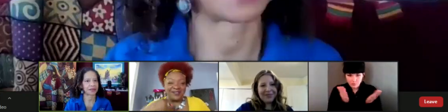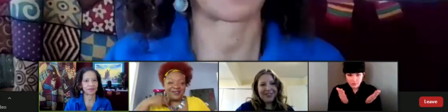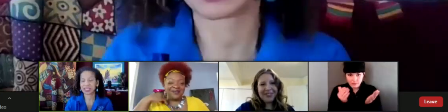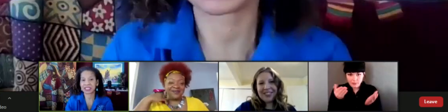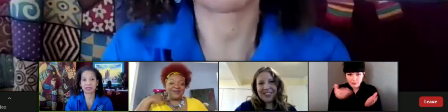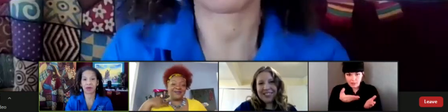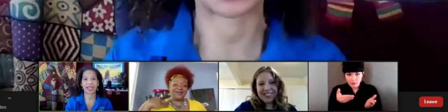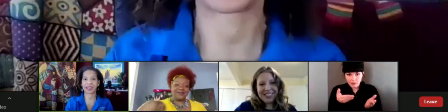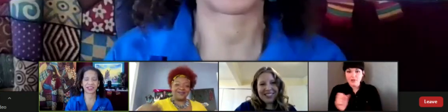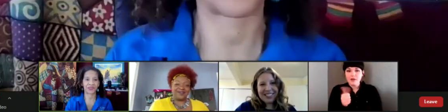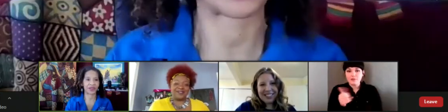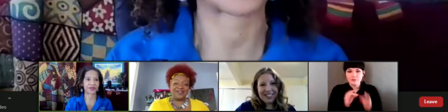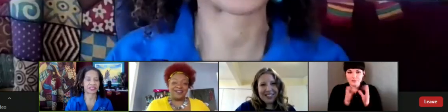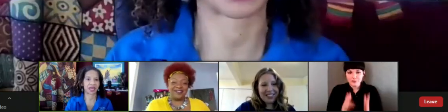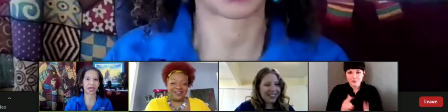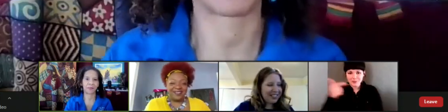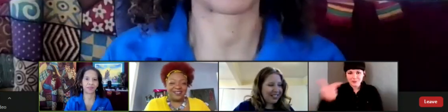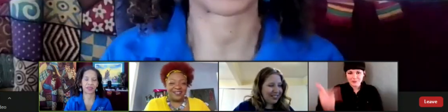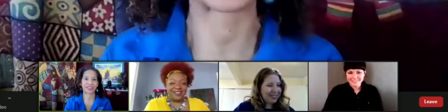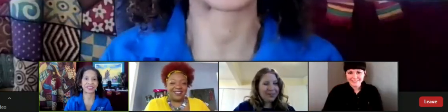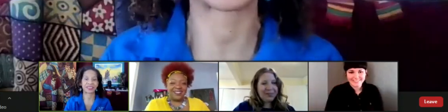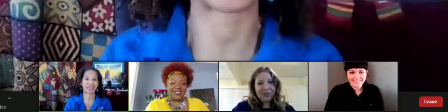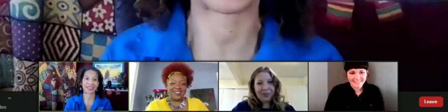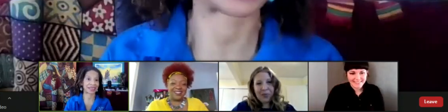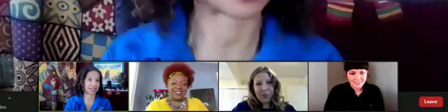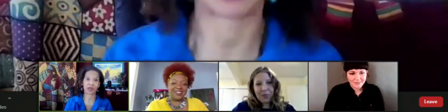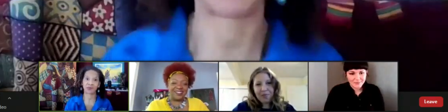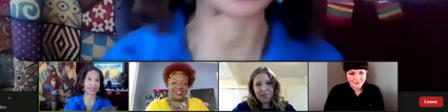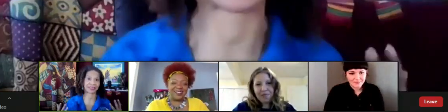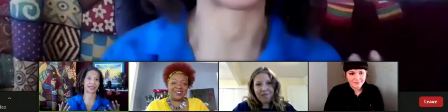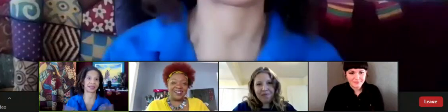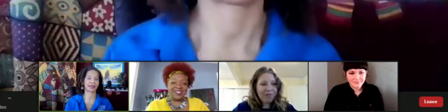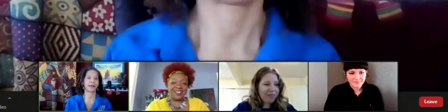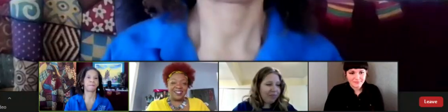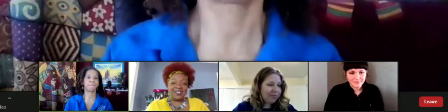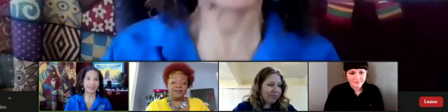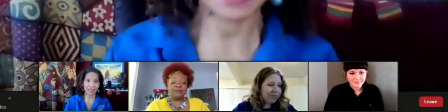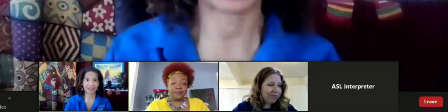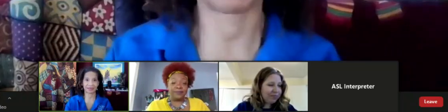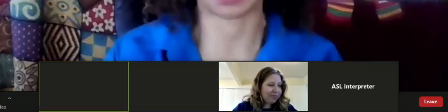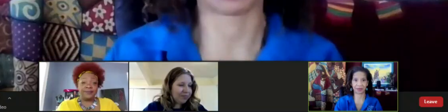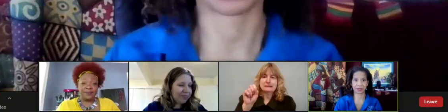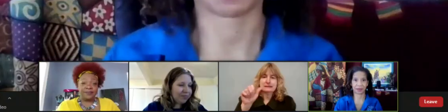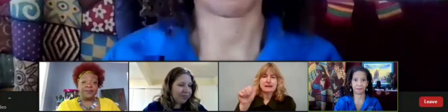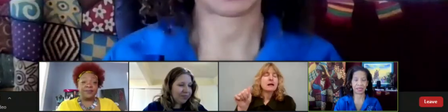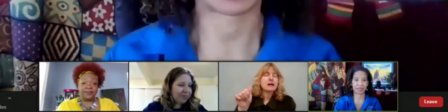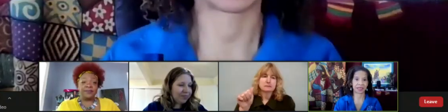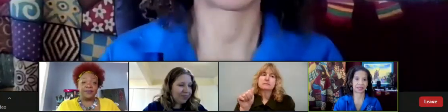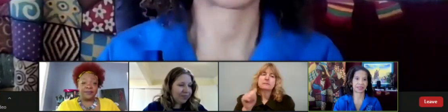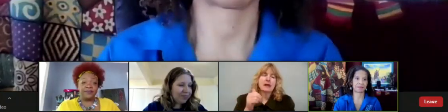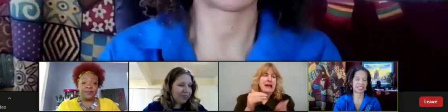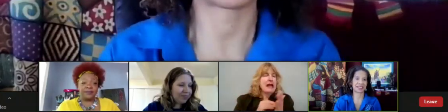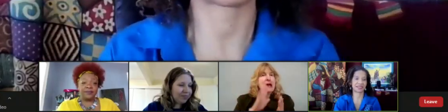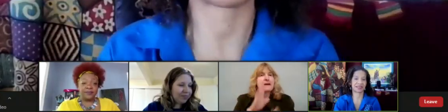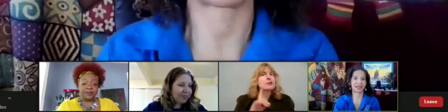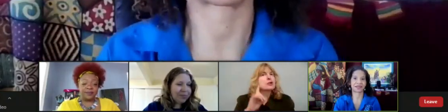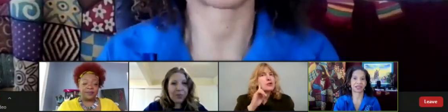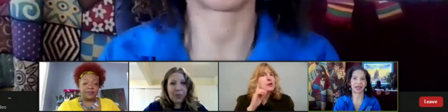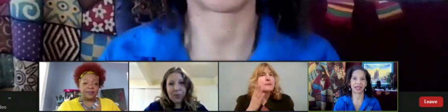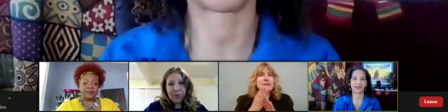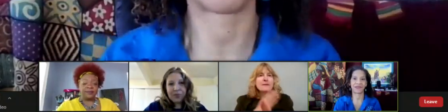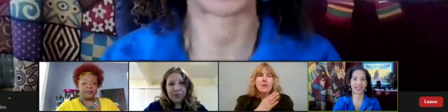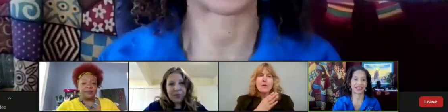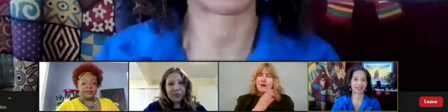And this is what we got to do, folks. This is, again, unprecedented. Millions of dollars, millions and millions of